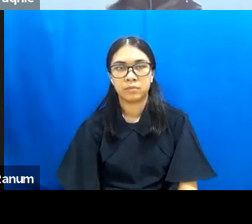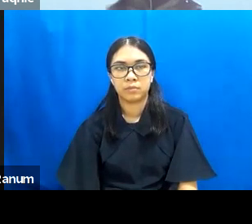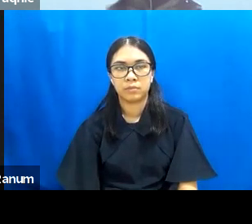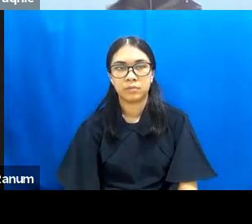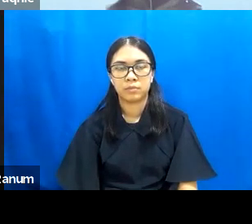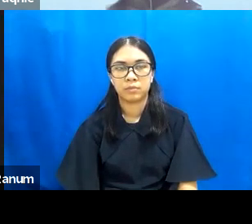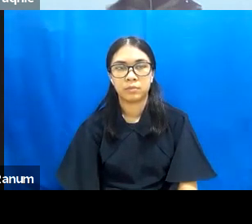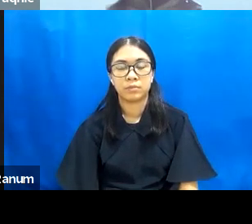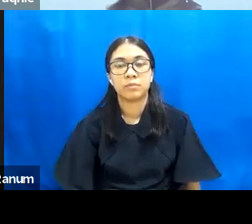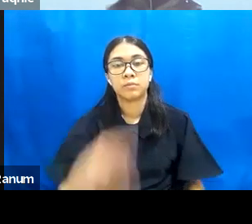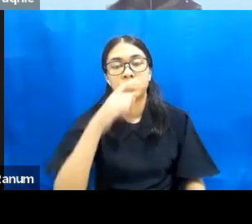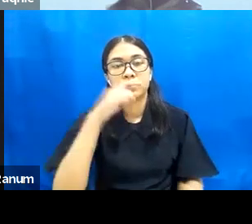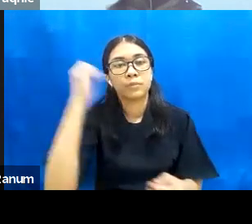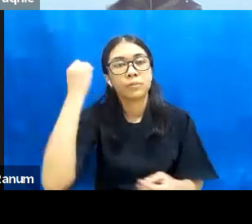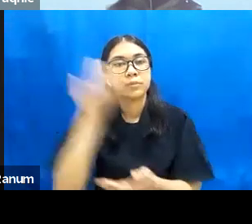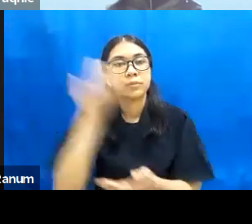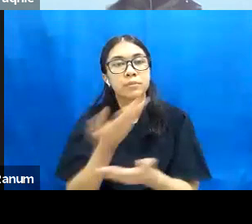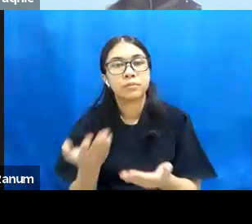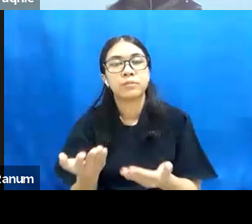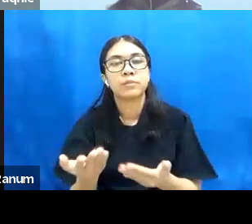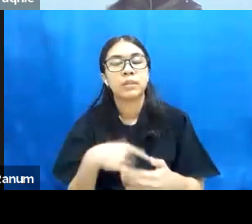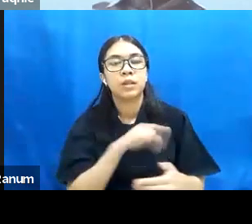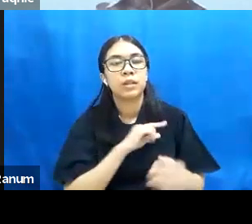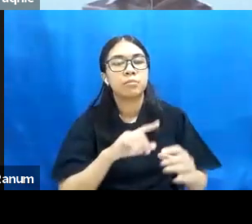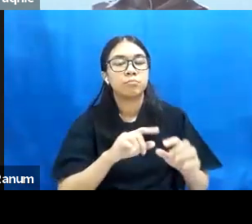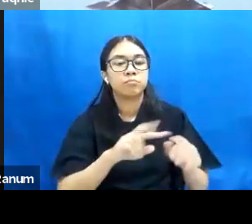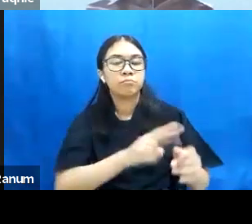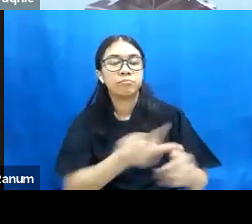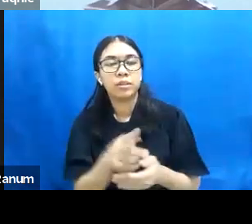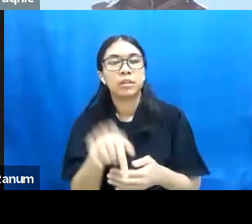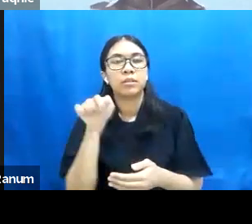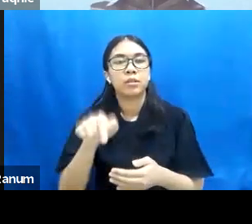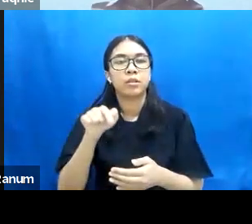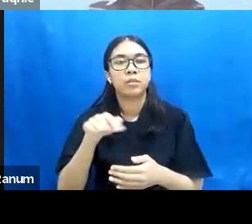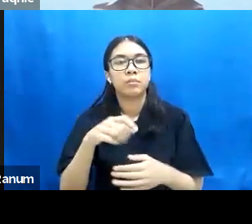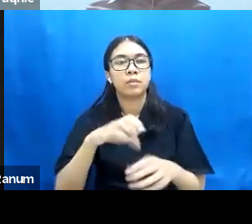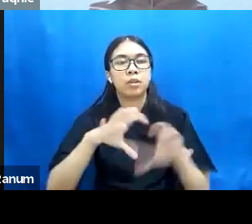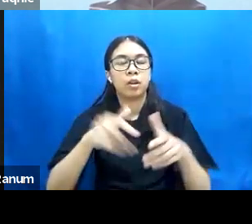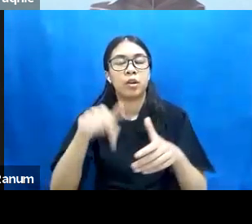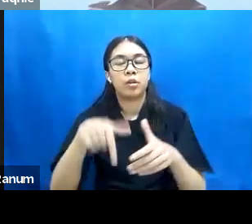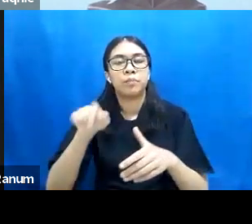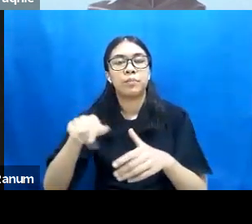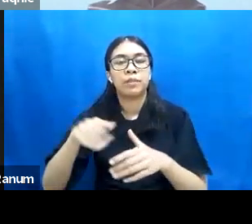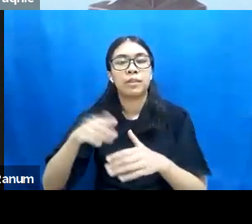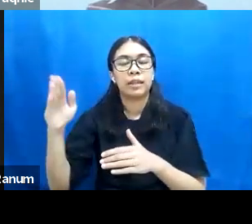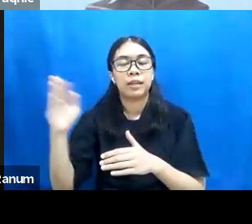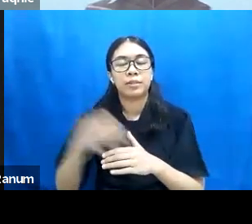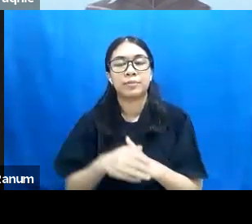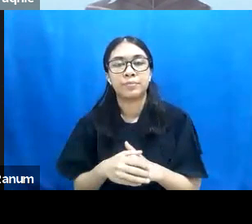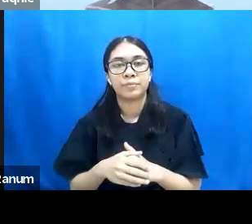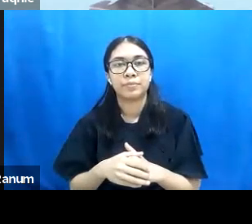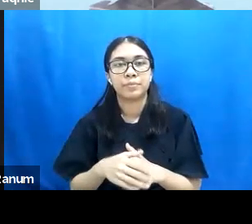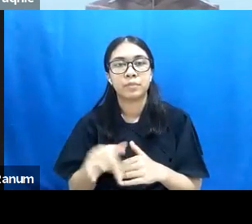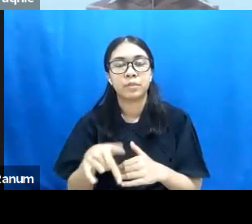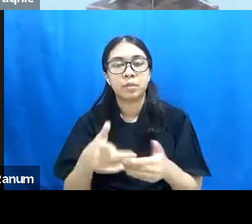Ladies and gentlemen, you may access the simultaneous interpretation feature by clicking on the globe icon on the bottom right of your screen. Or if you're using a